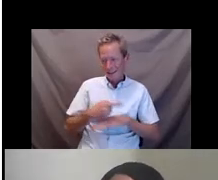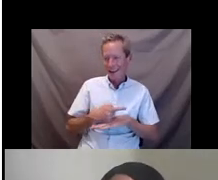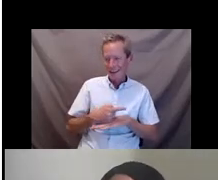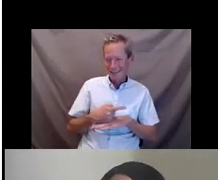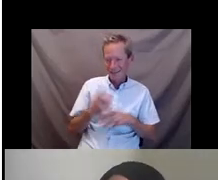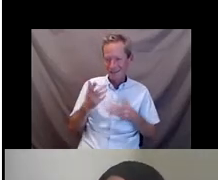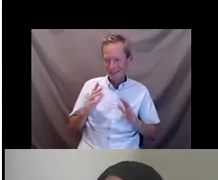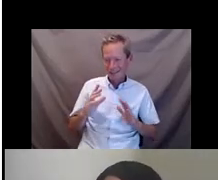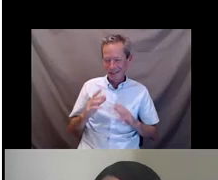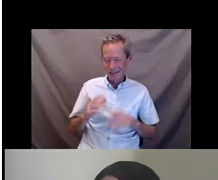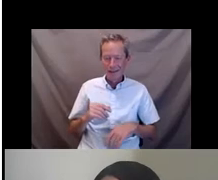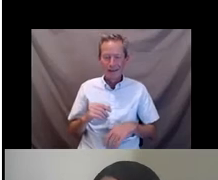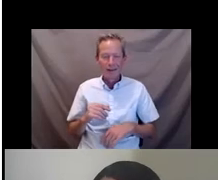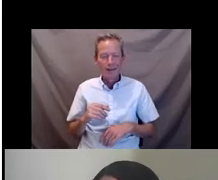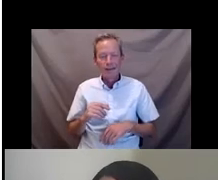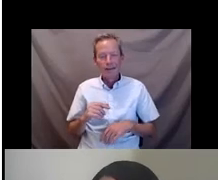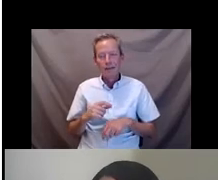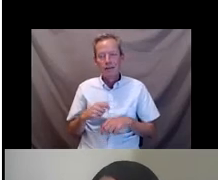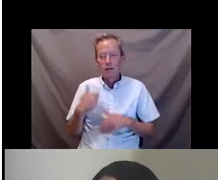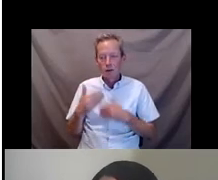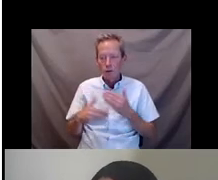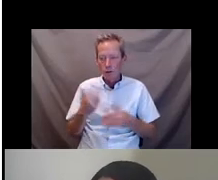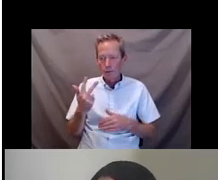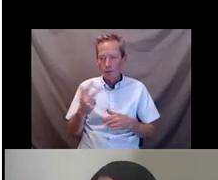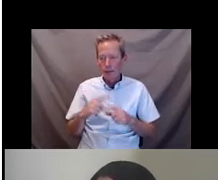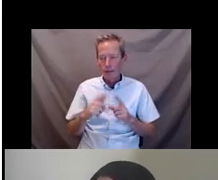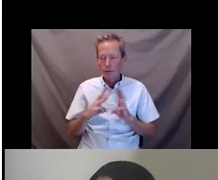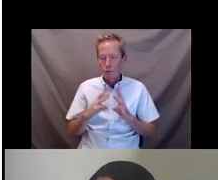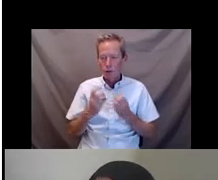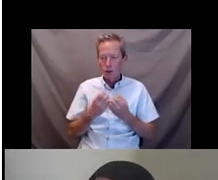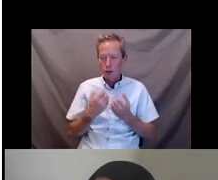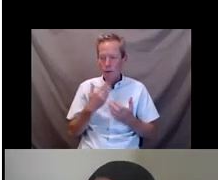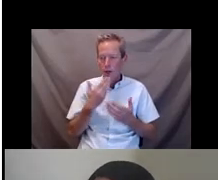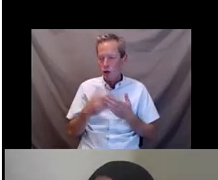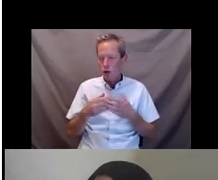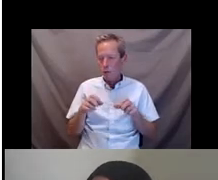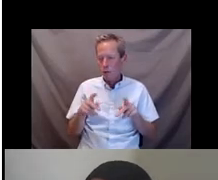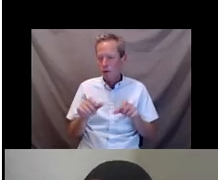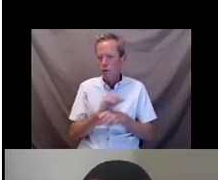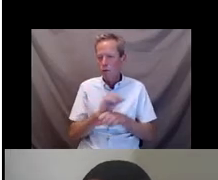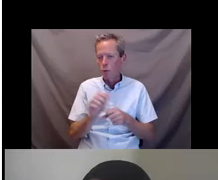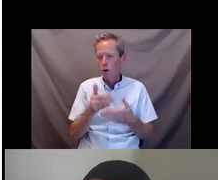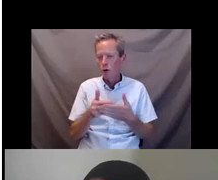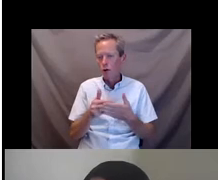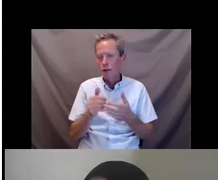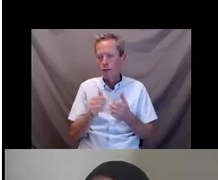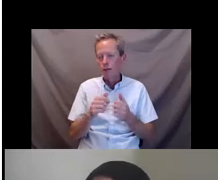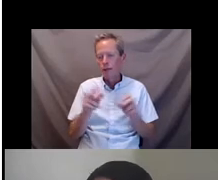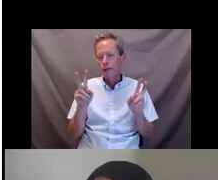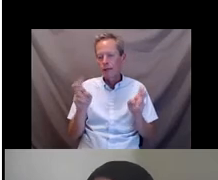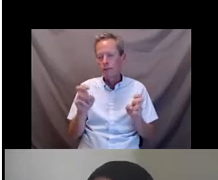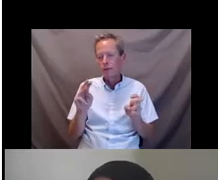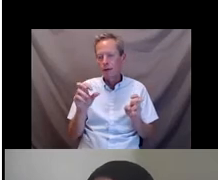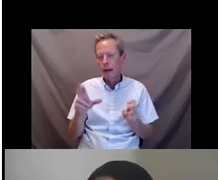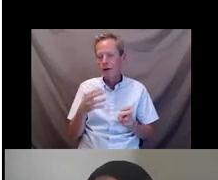so over a course of three different workshops, had a really good opportunity to work very closely with those subject matter experts and